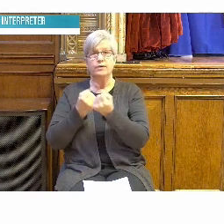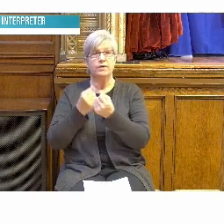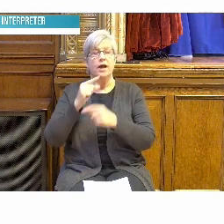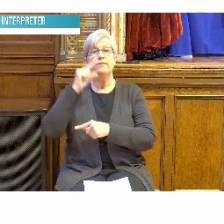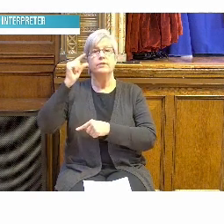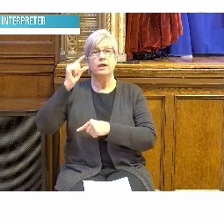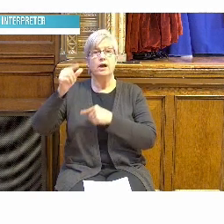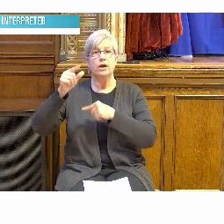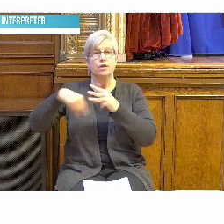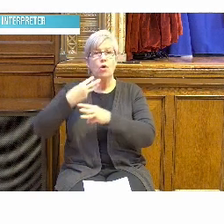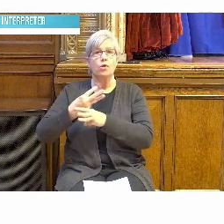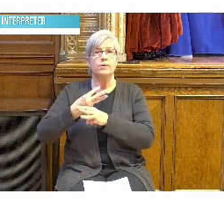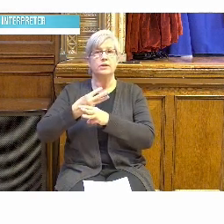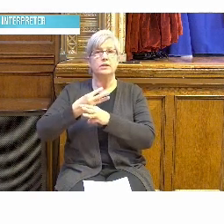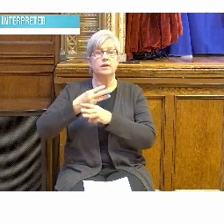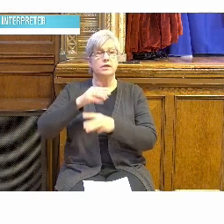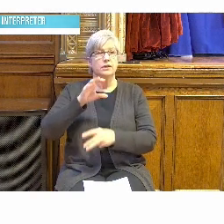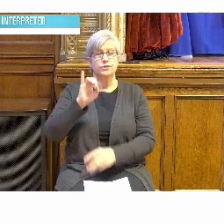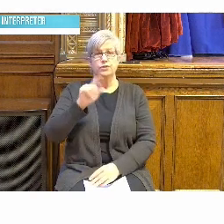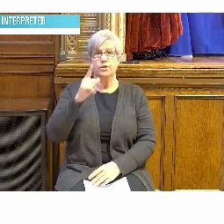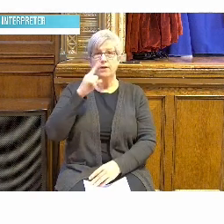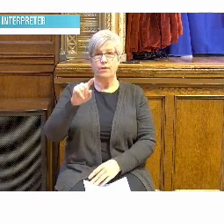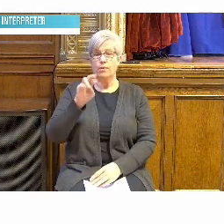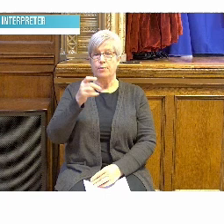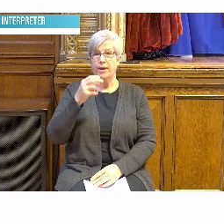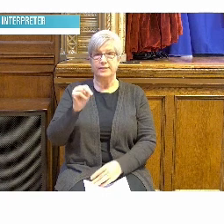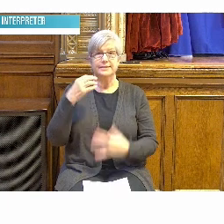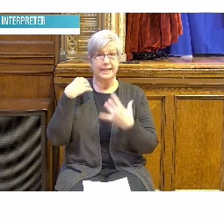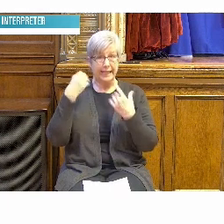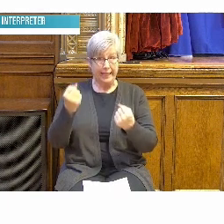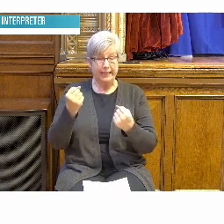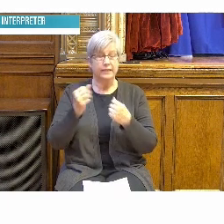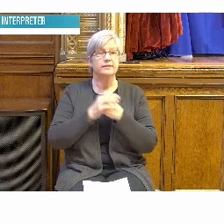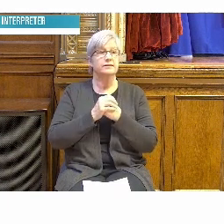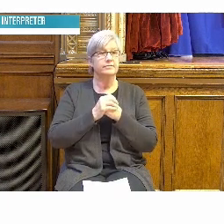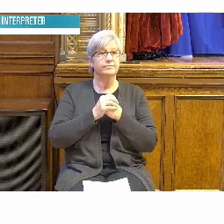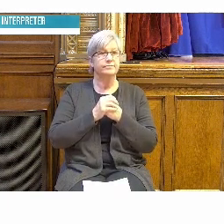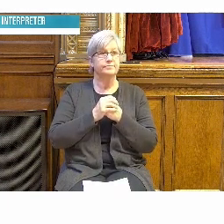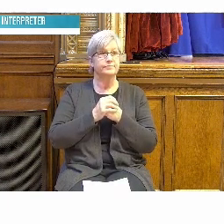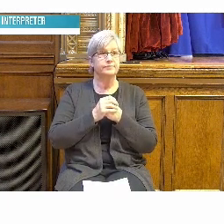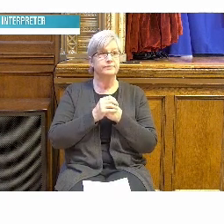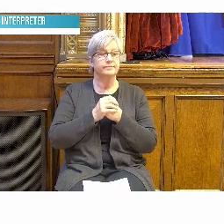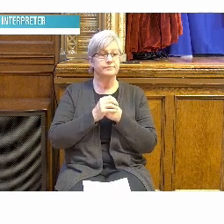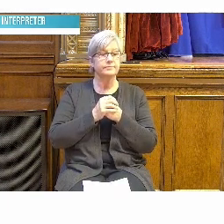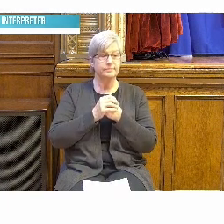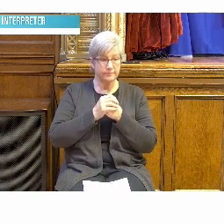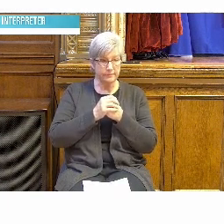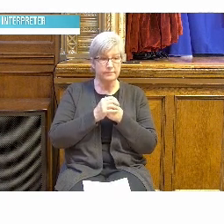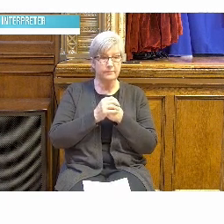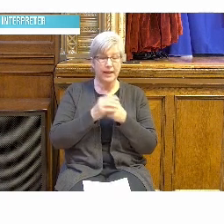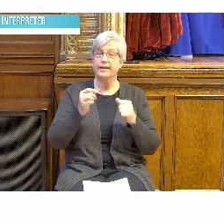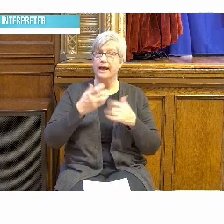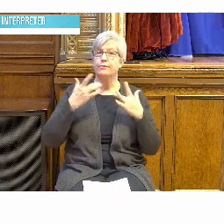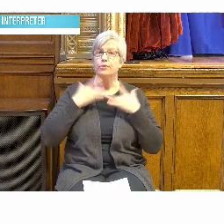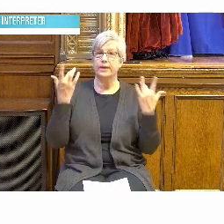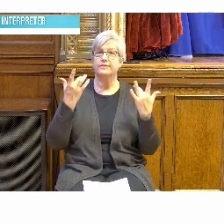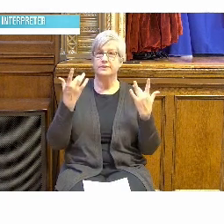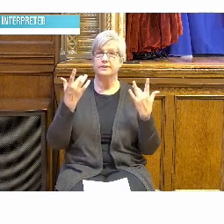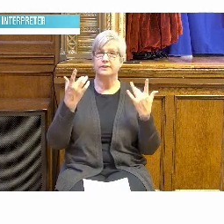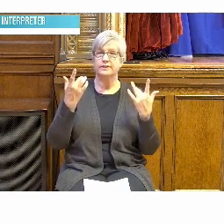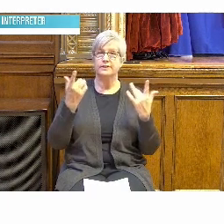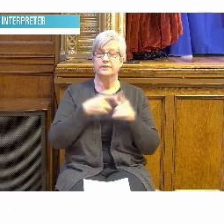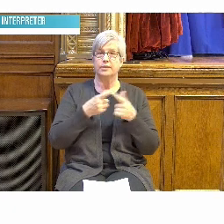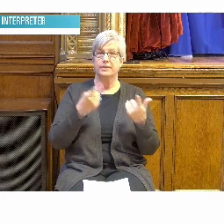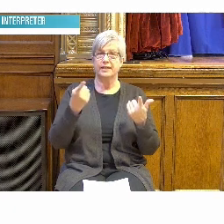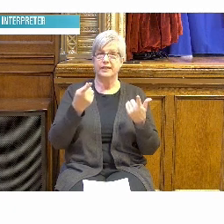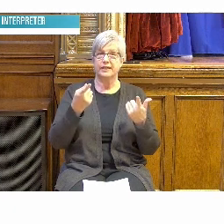Global Circle for Reparations and Healing. And I say I am particularly delighted to be in Rochester,